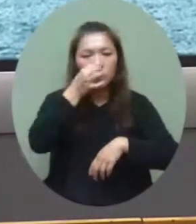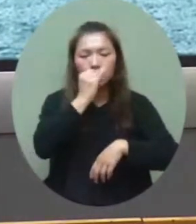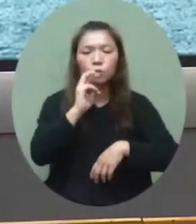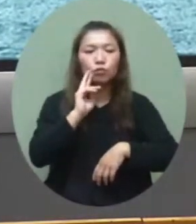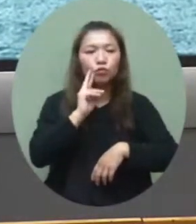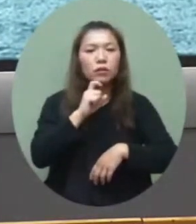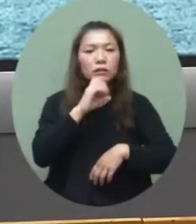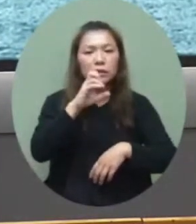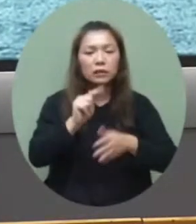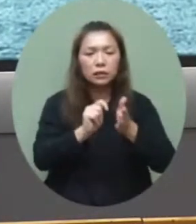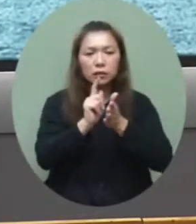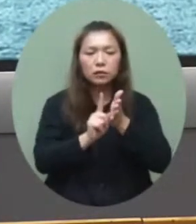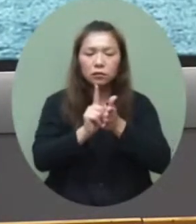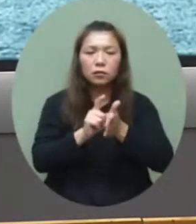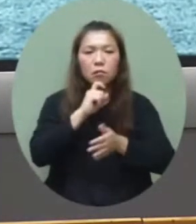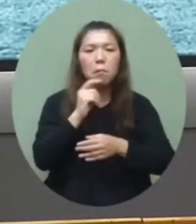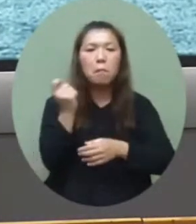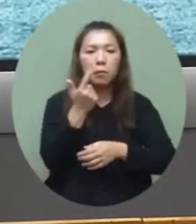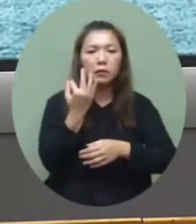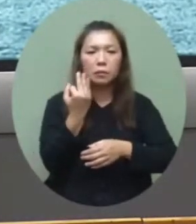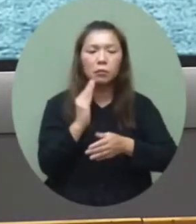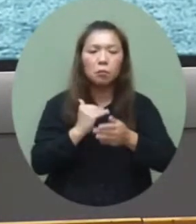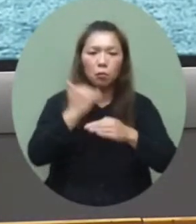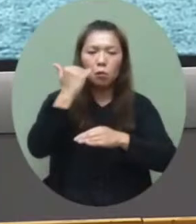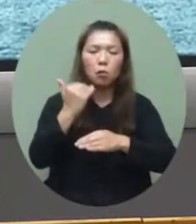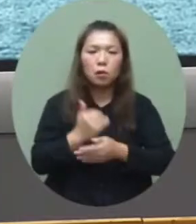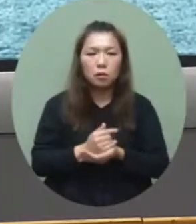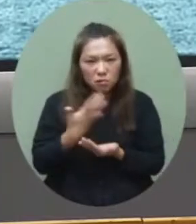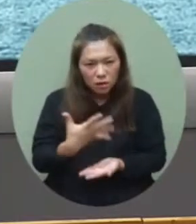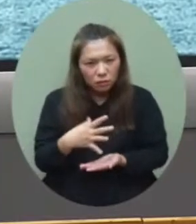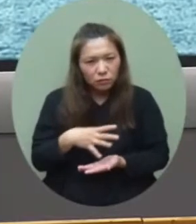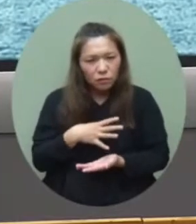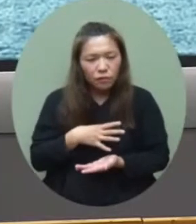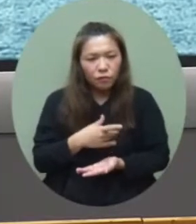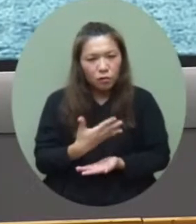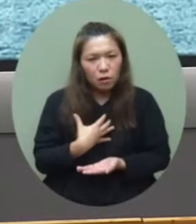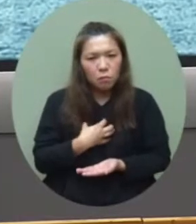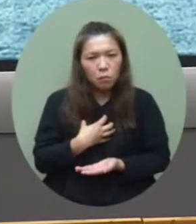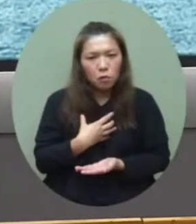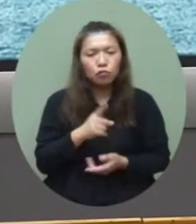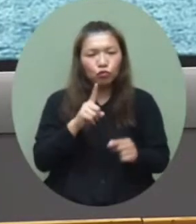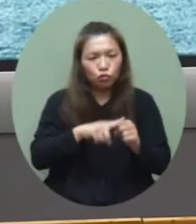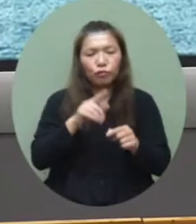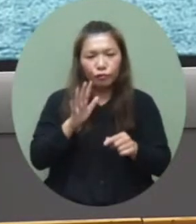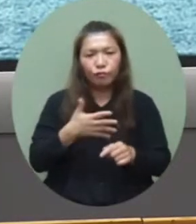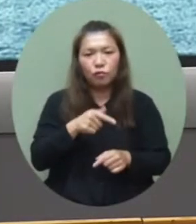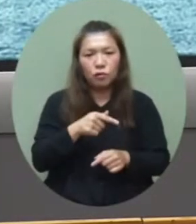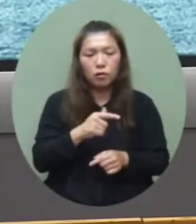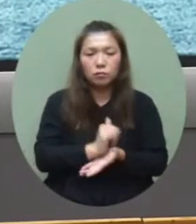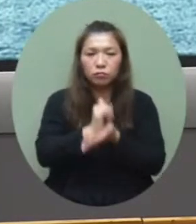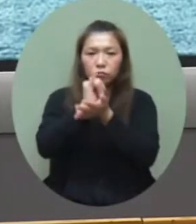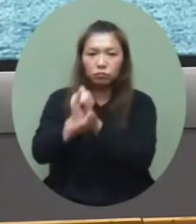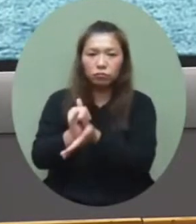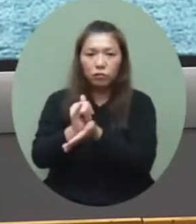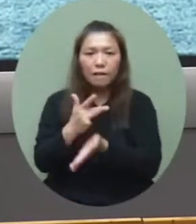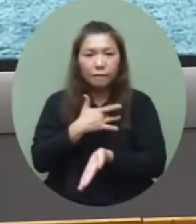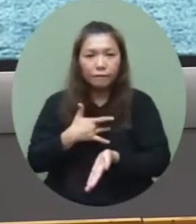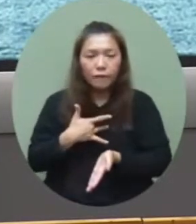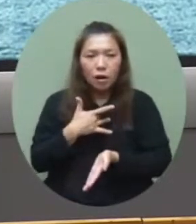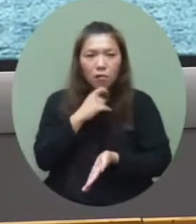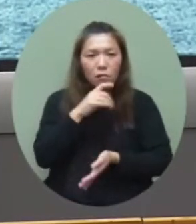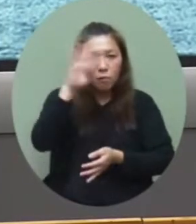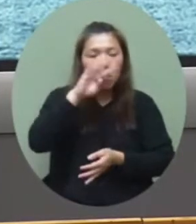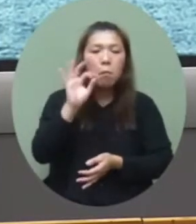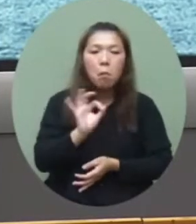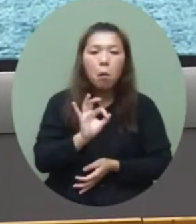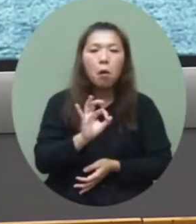admission screening, the PCR test result was also positive with CT value above 30. We believe him to be a stroke patient.